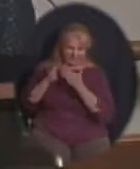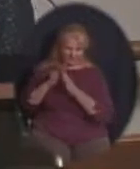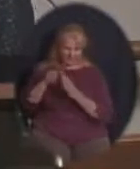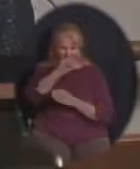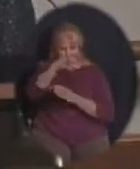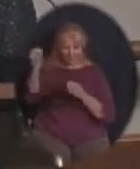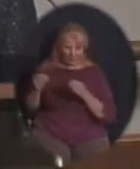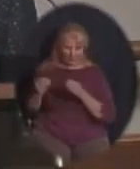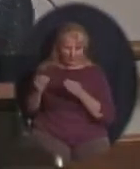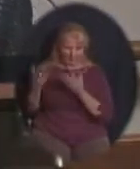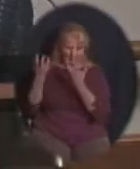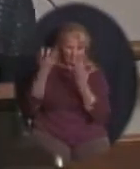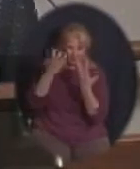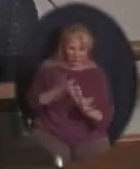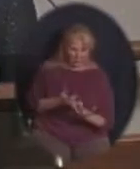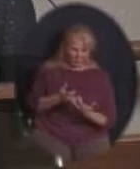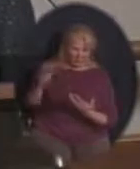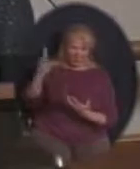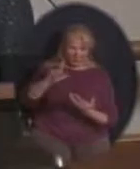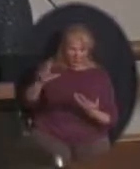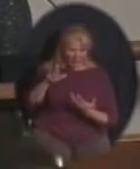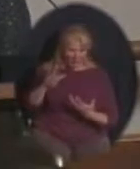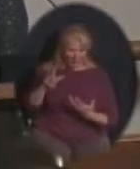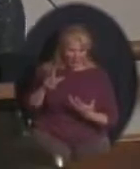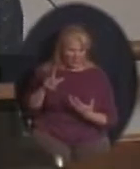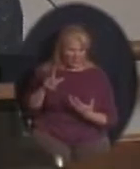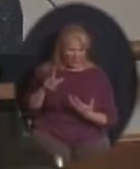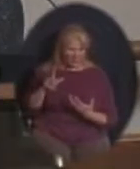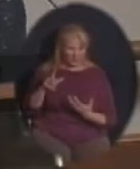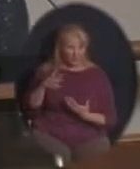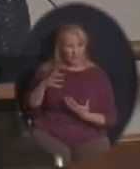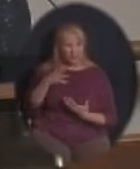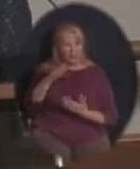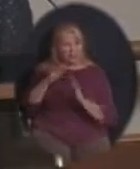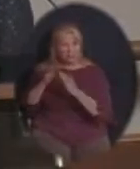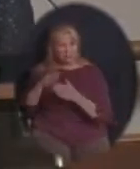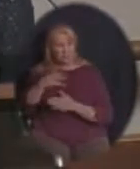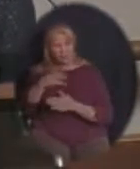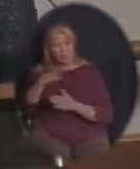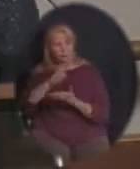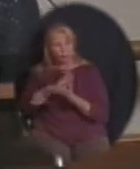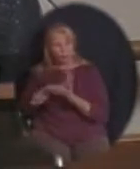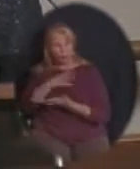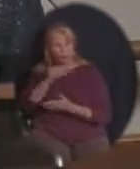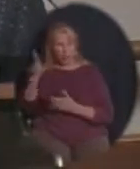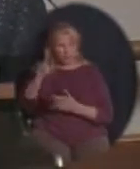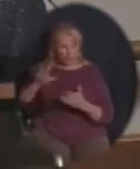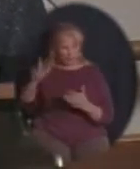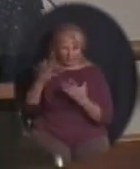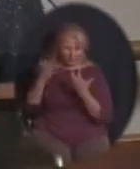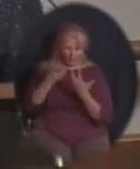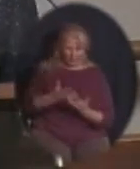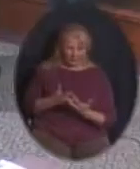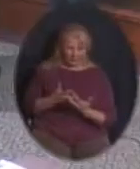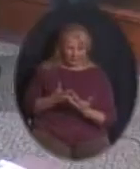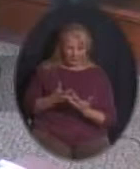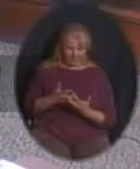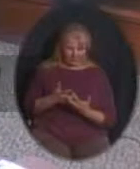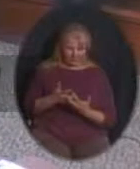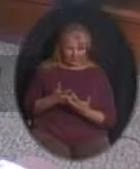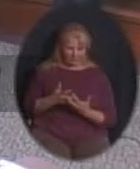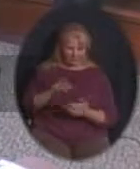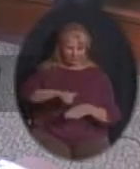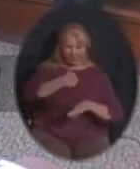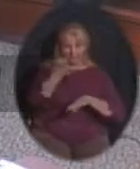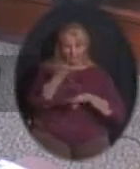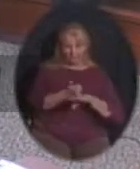a community-wide partnership whose purpose is to promote the value and importance of reading. We want to be known as the City of Readers,